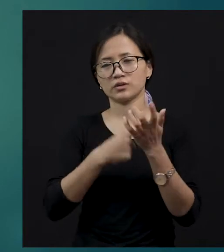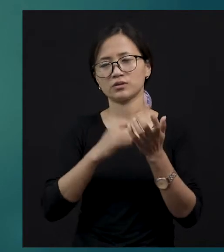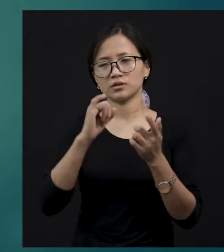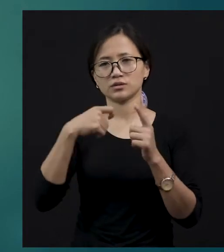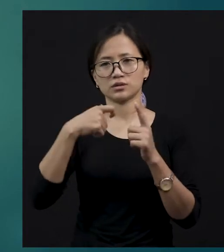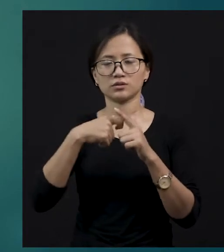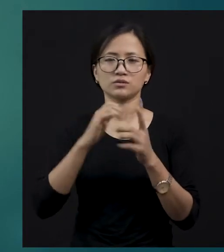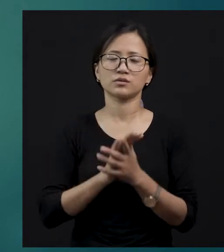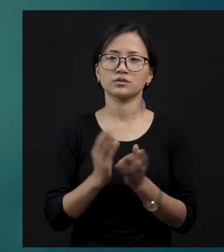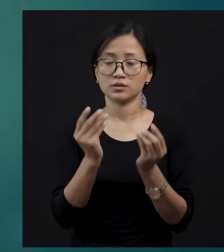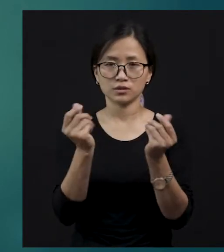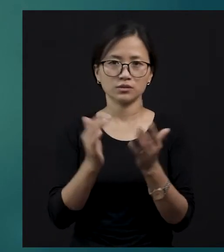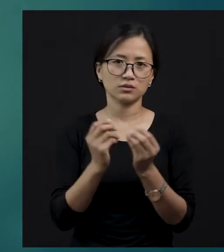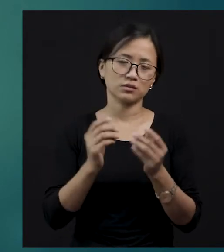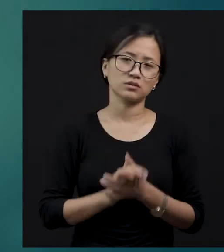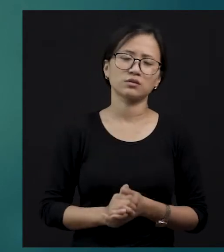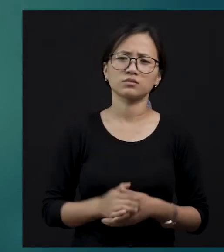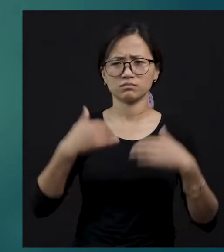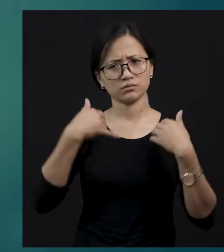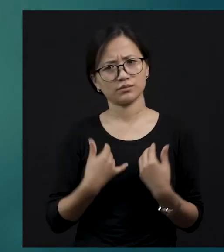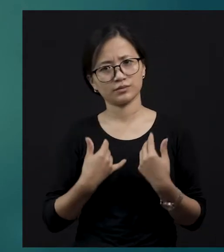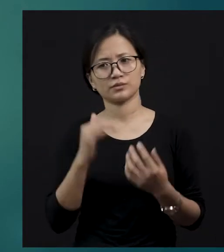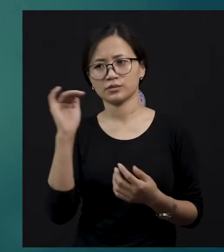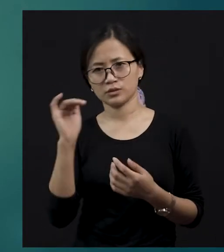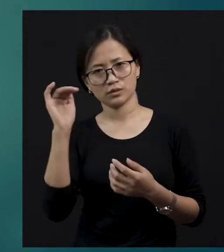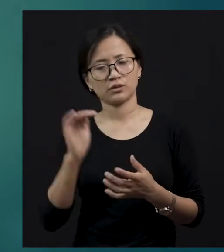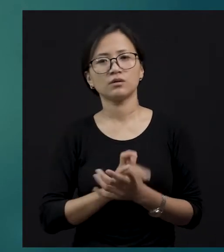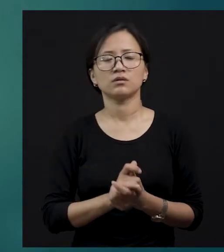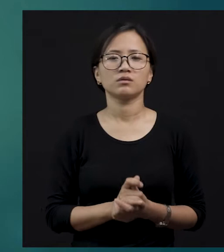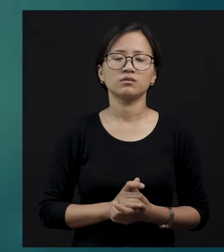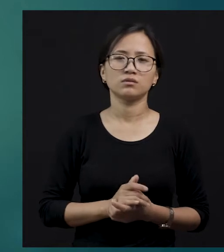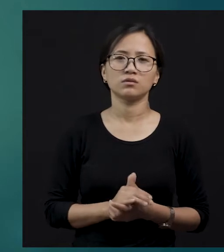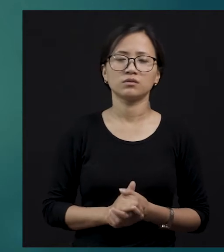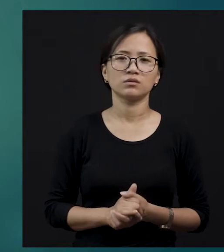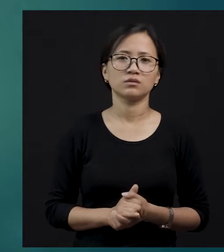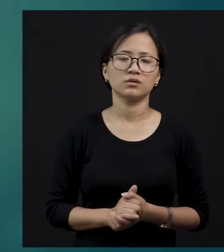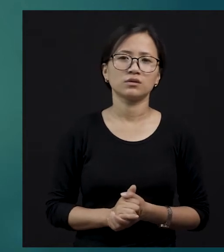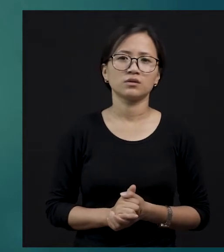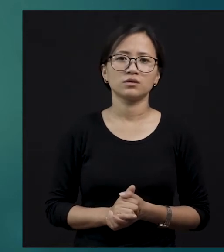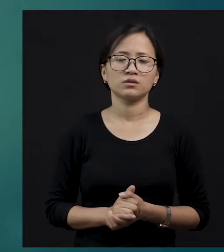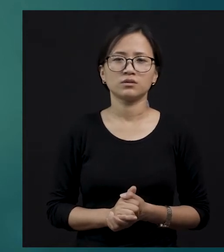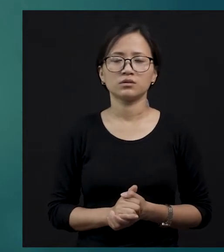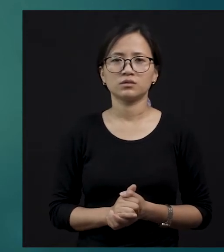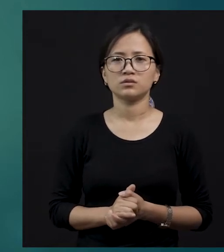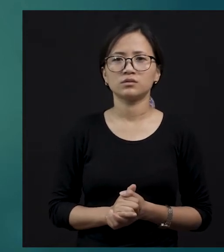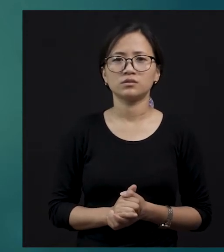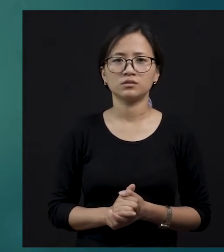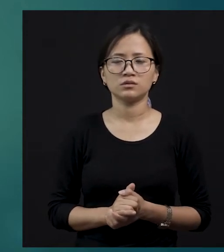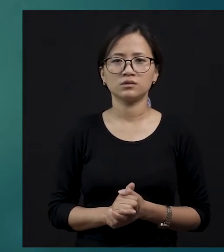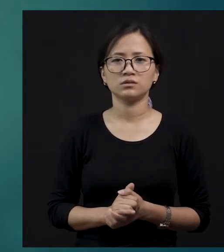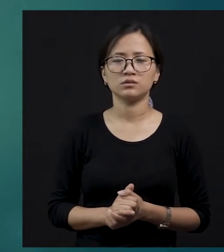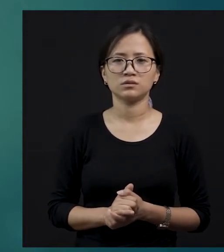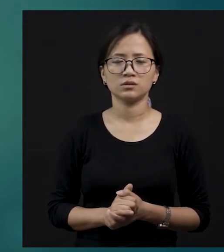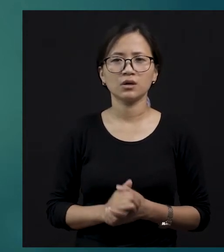tired. See, it's very tricky, isn't it? A mongoose would continually be tricking the snake, moving around, jumping around whenever the